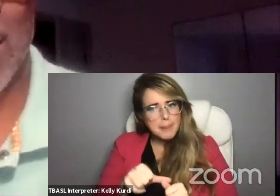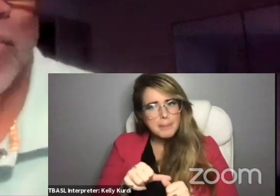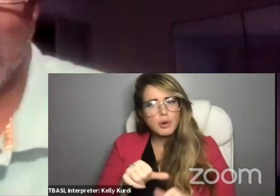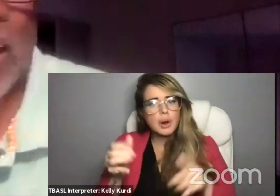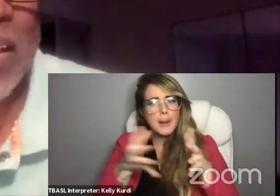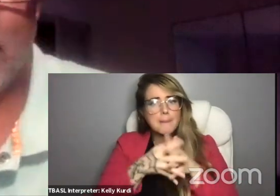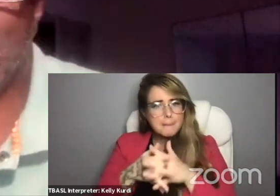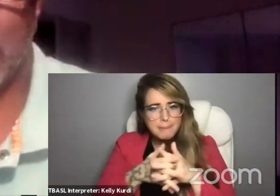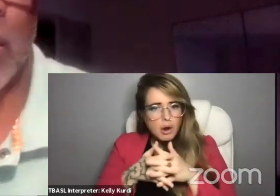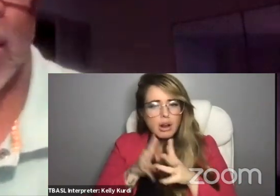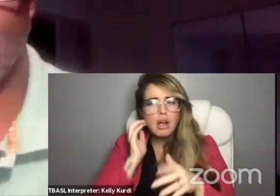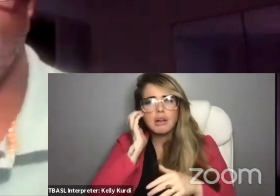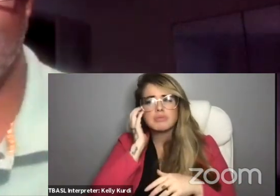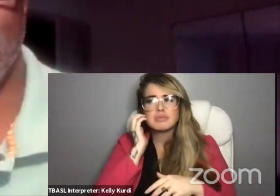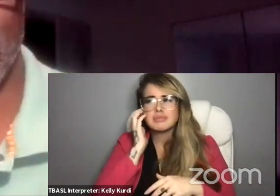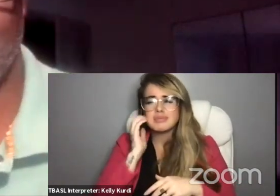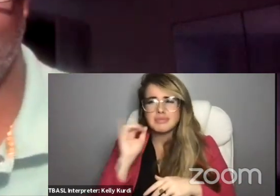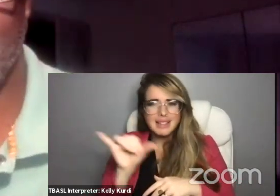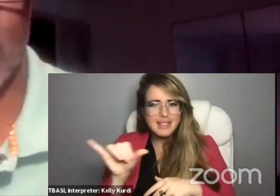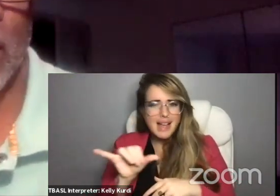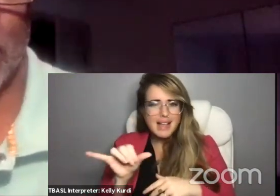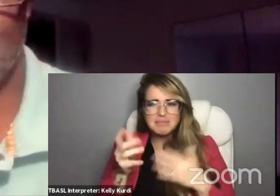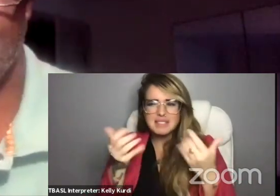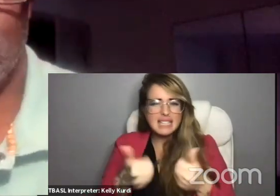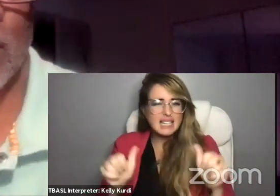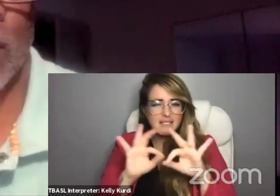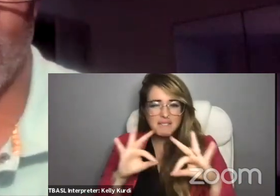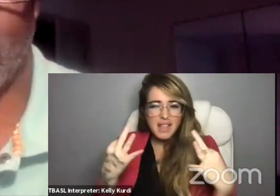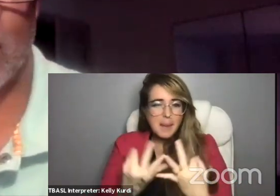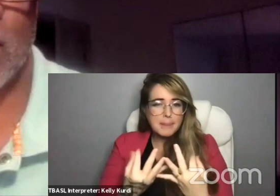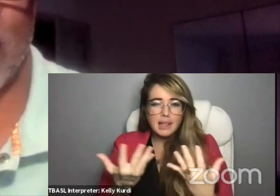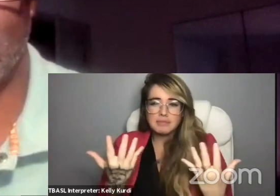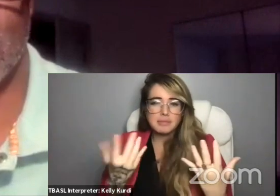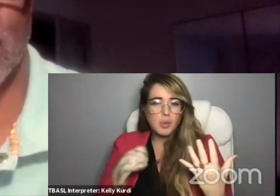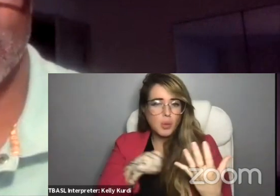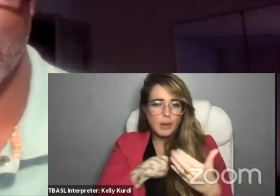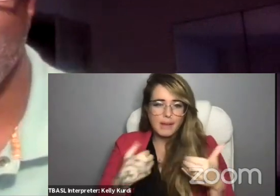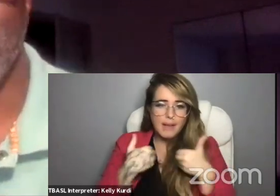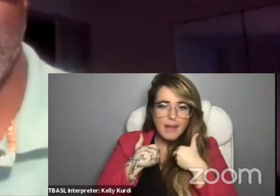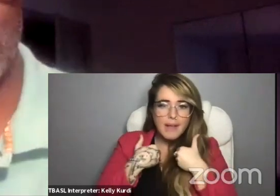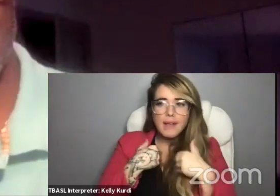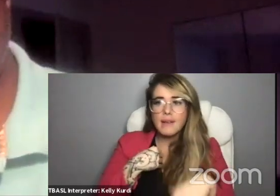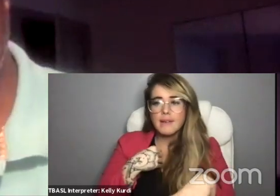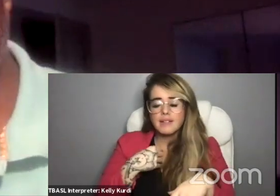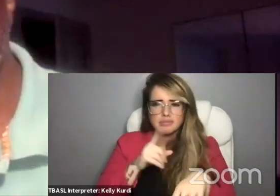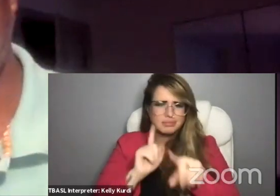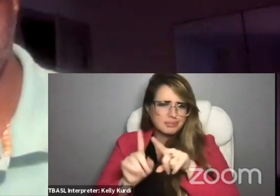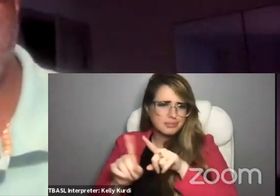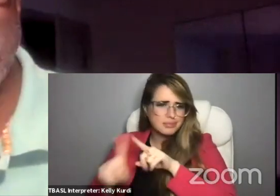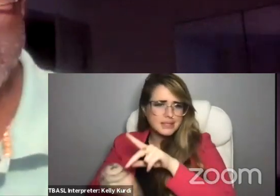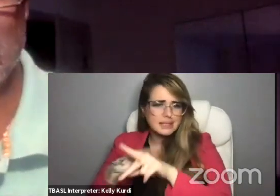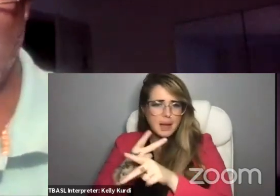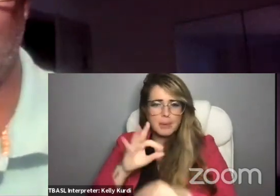almost like a, like any family, like, you know, we got, you know, there's all kinds of factions. And after 9/11, it was